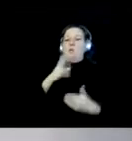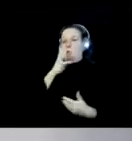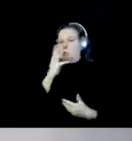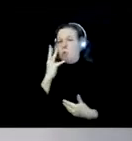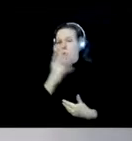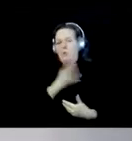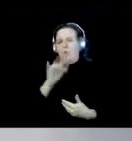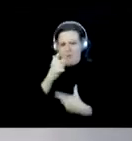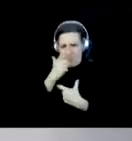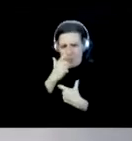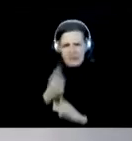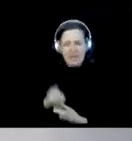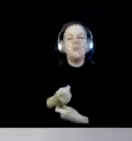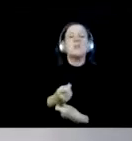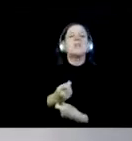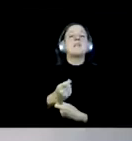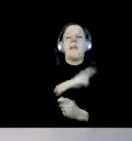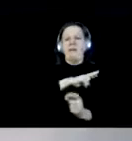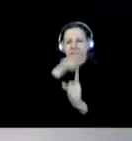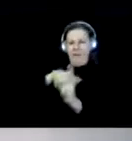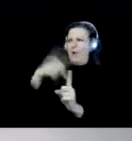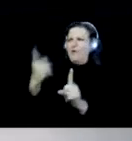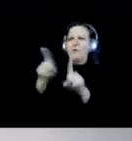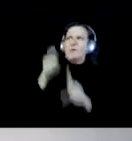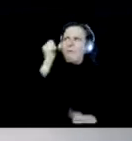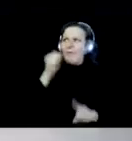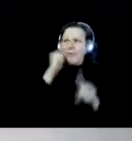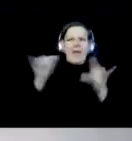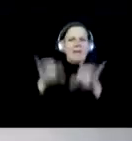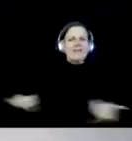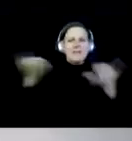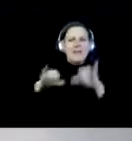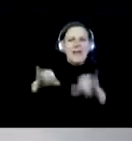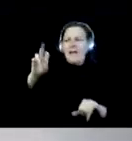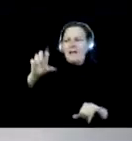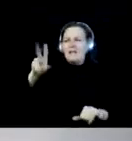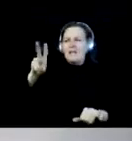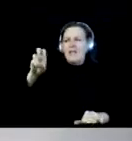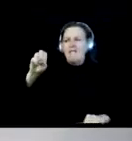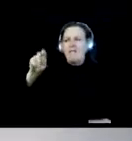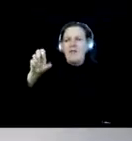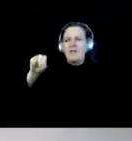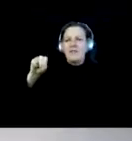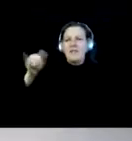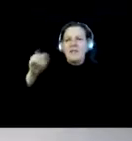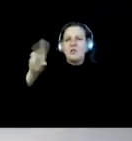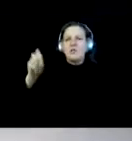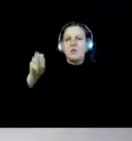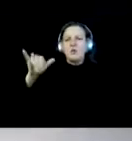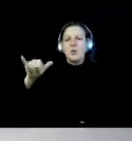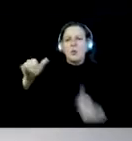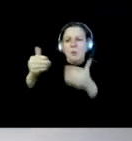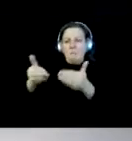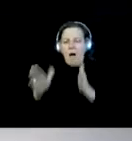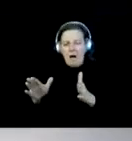as banal as a velveteen jewelry box and having that be like the locus that opens up this broader conversation about